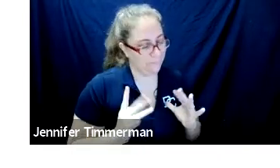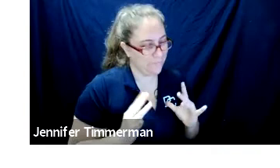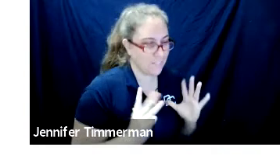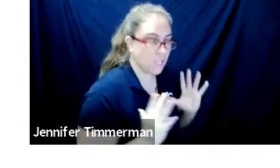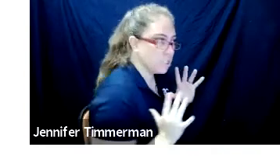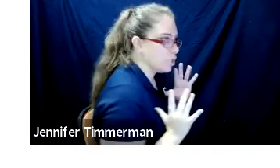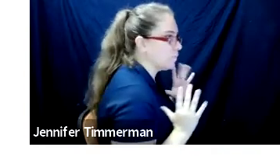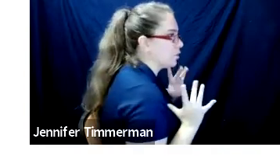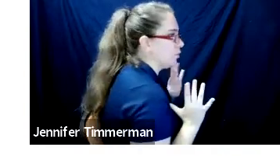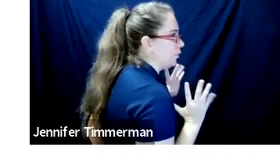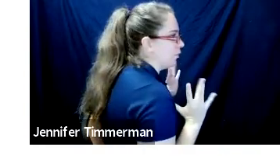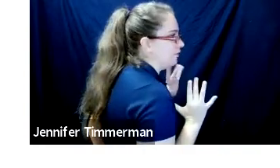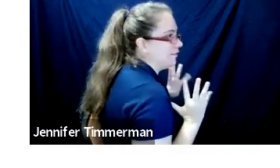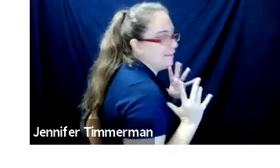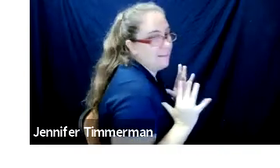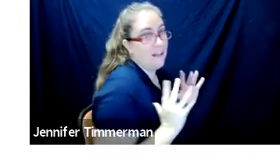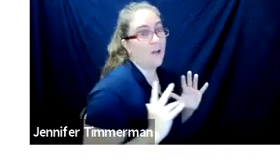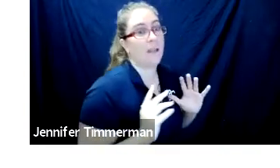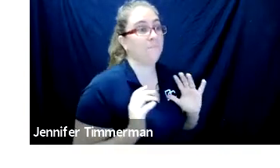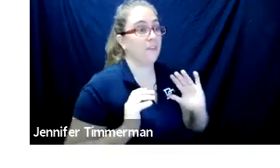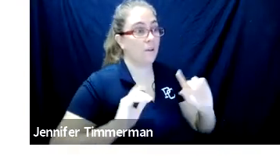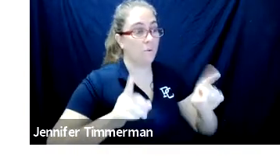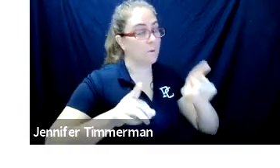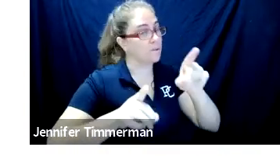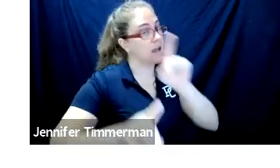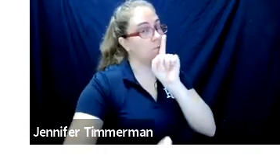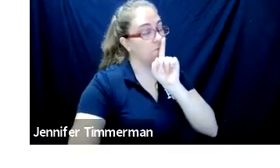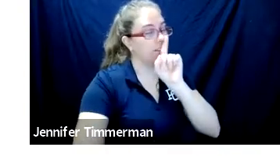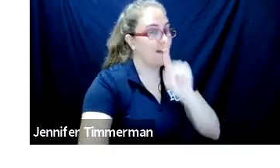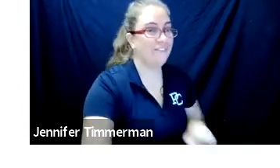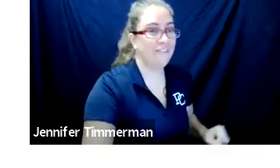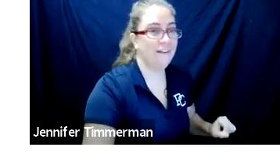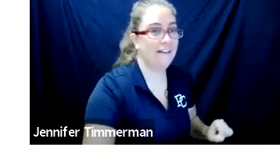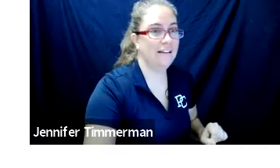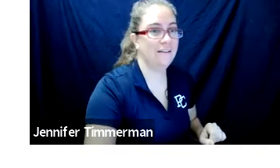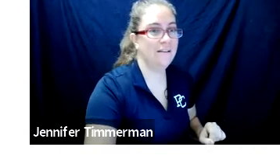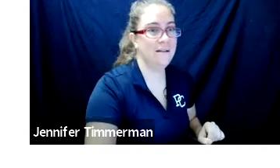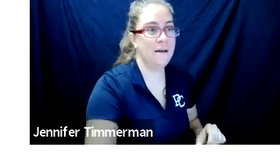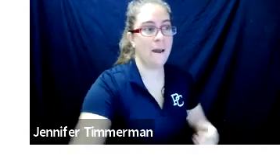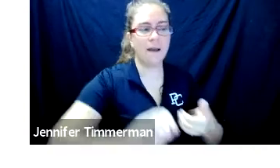cool. Super cool. Okay, one more time, but voice off.